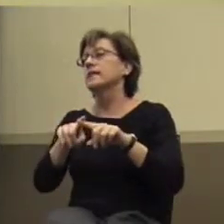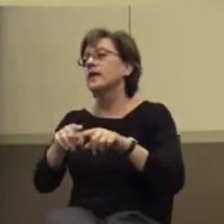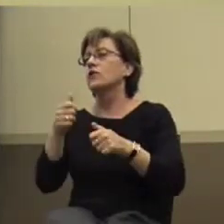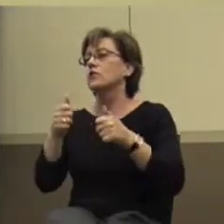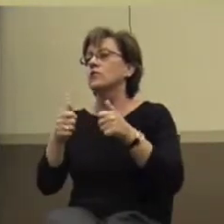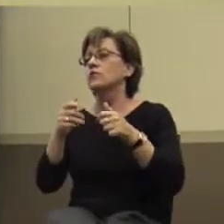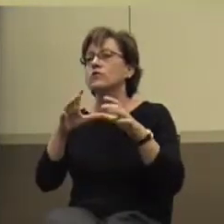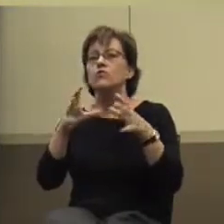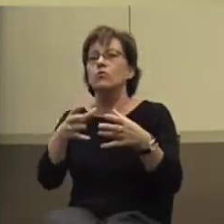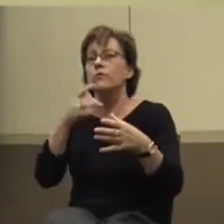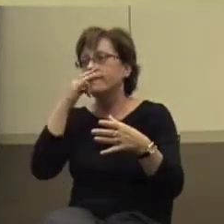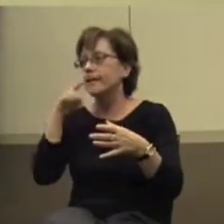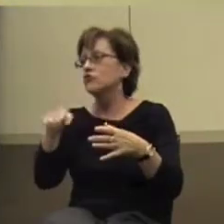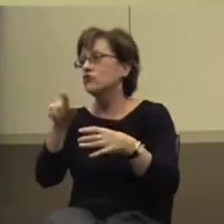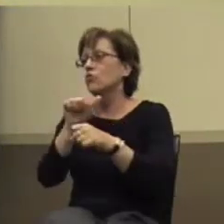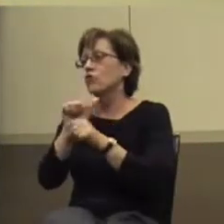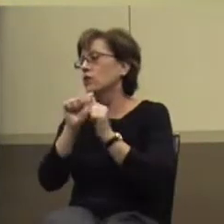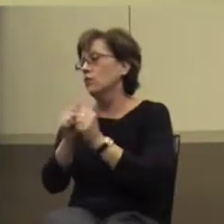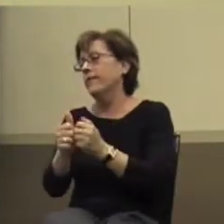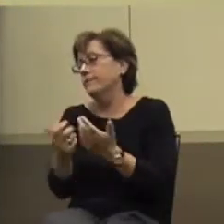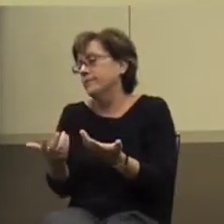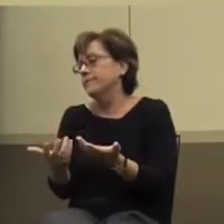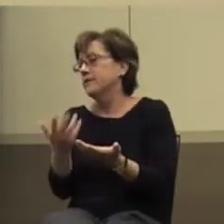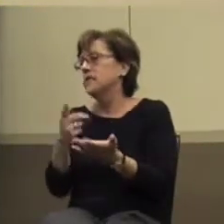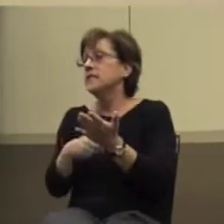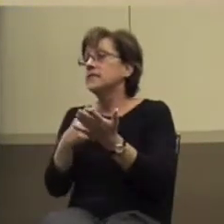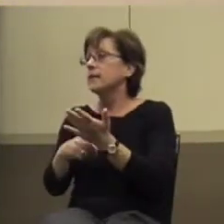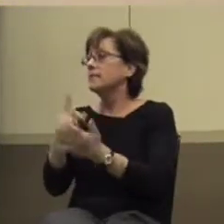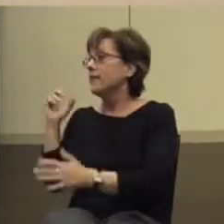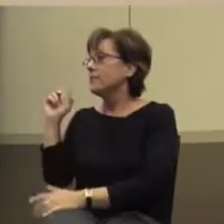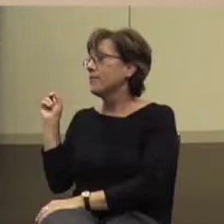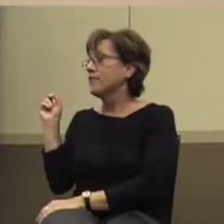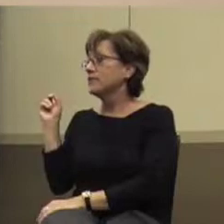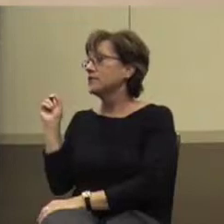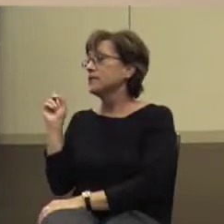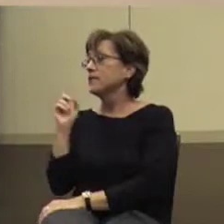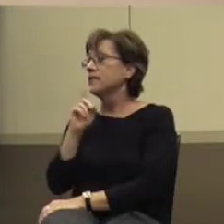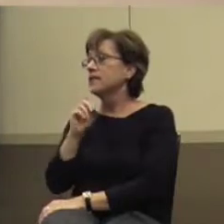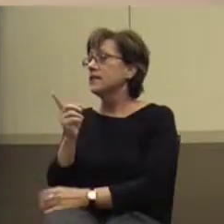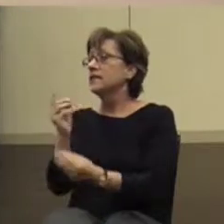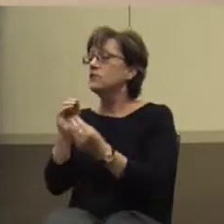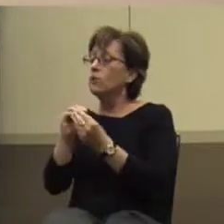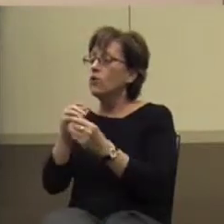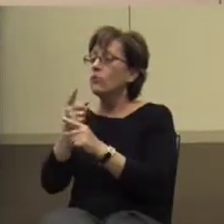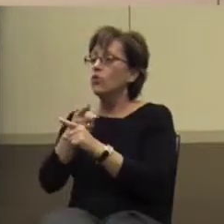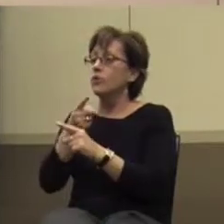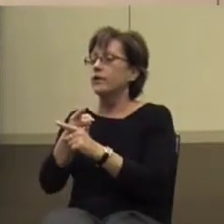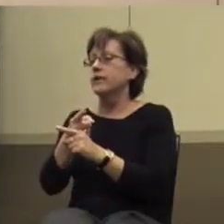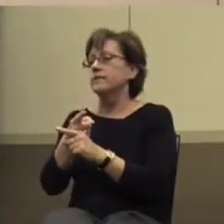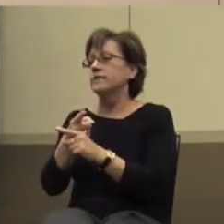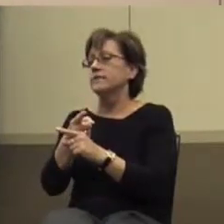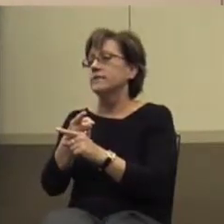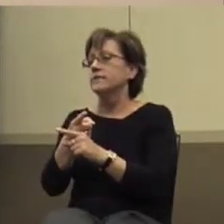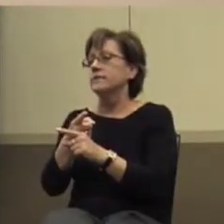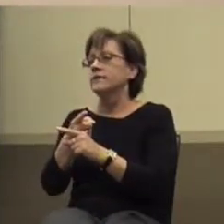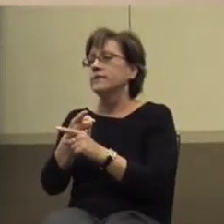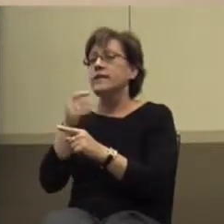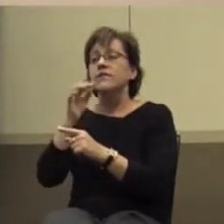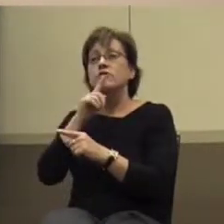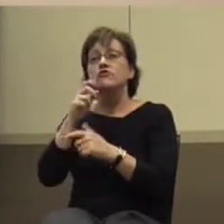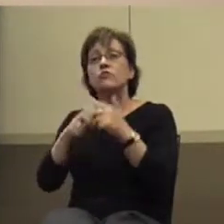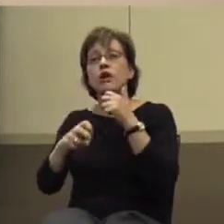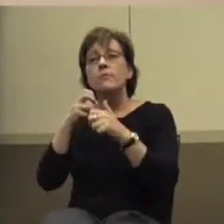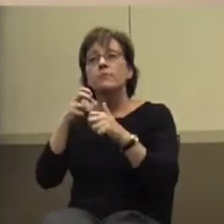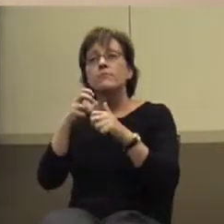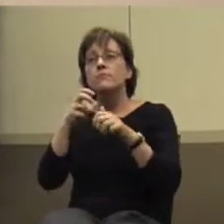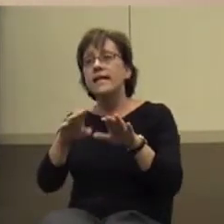Sometimes this will be more appropriate if there's a problem behavior happening for a long time.